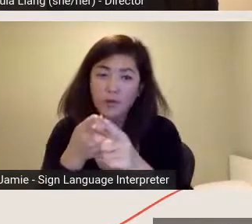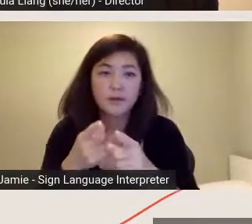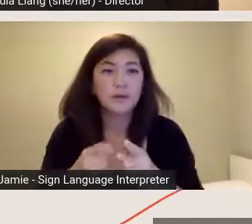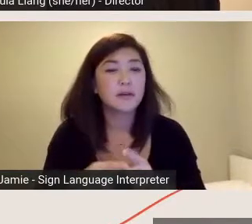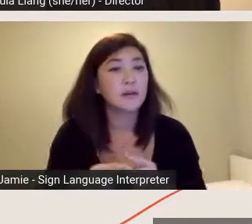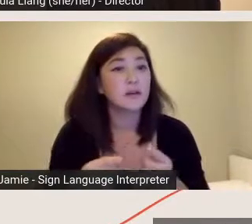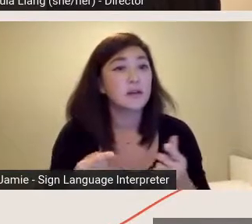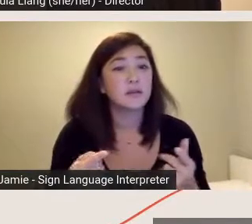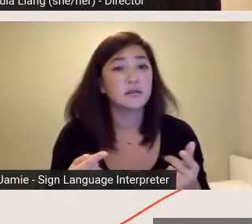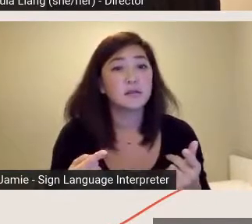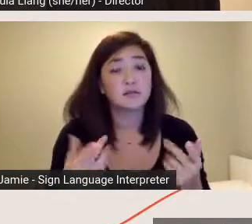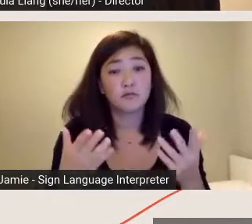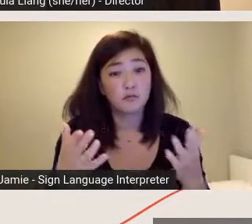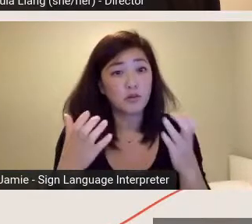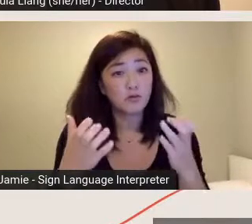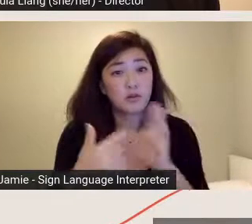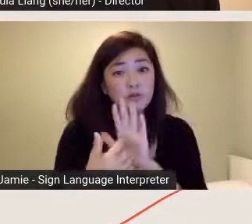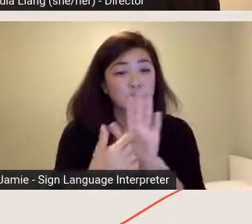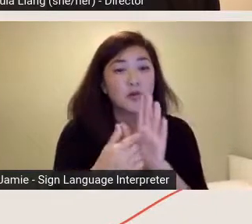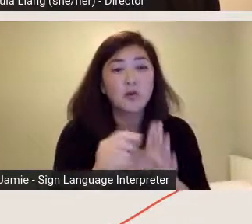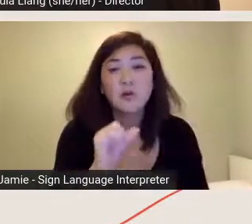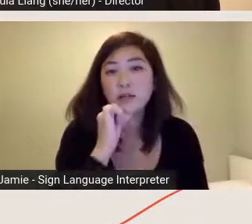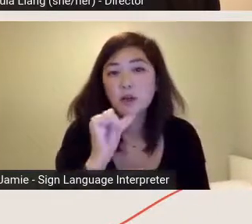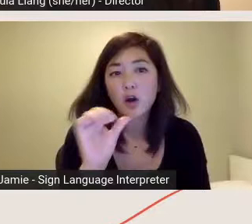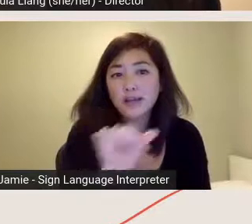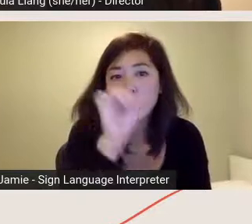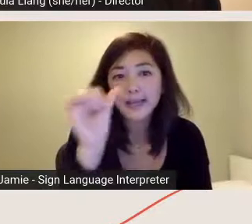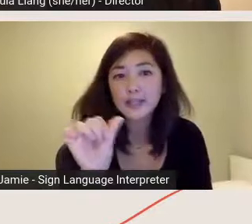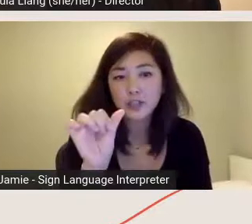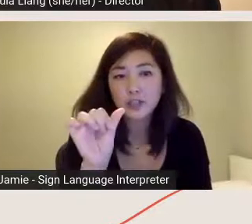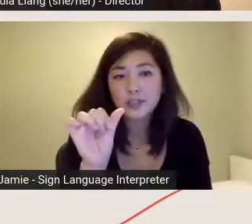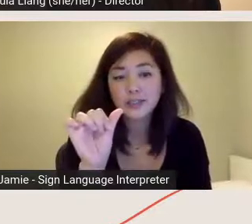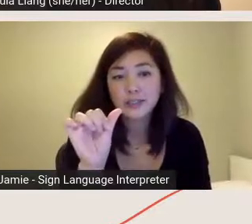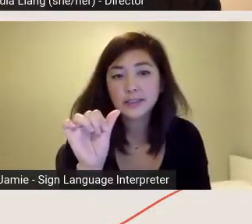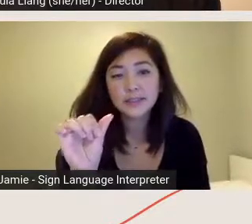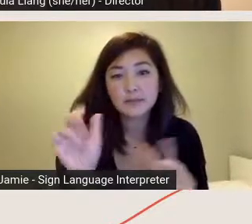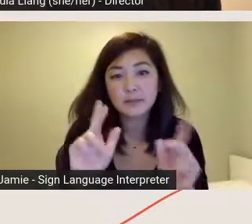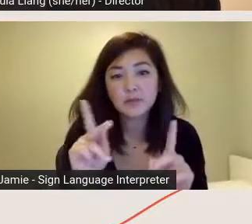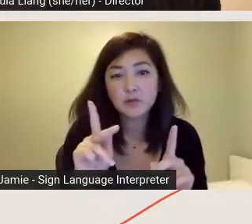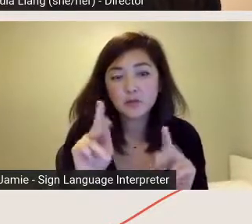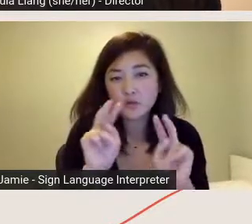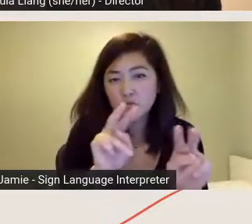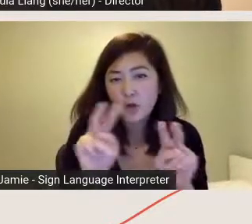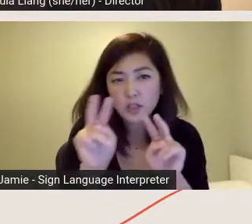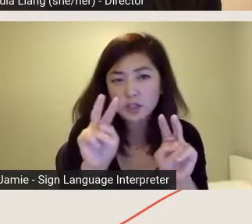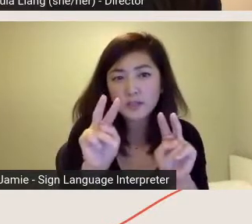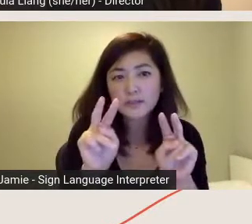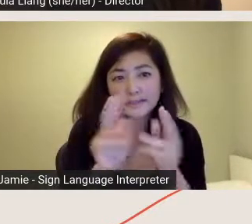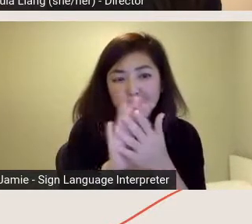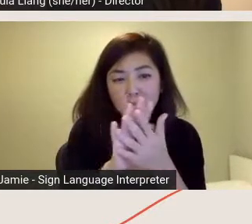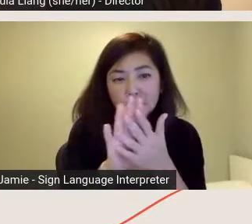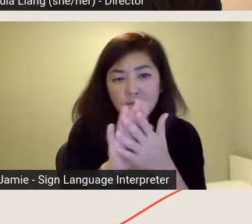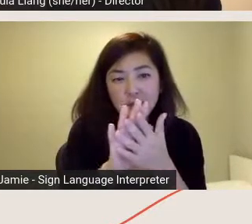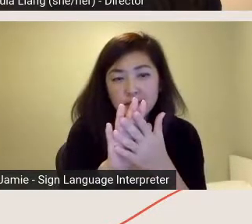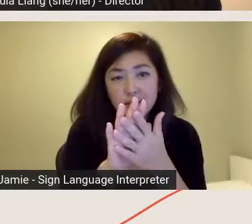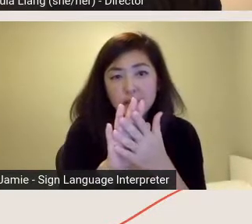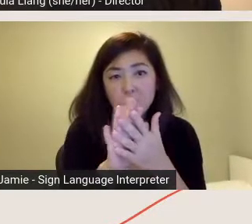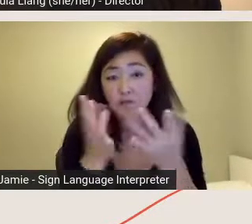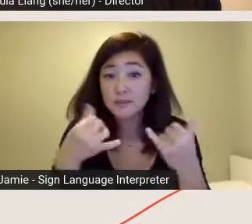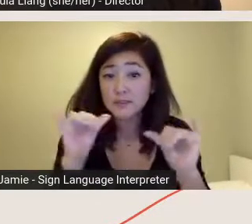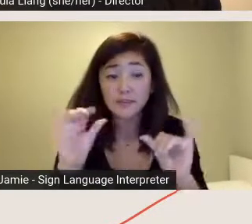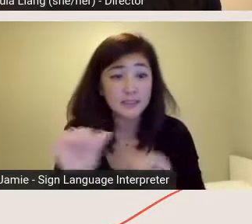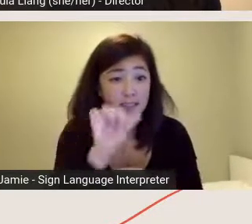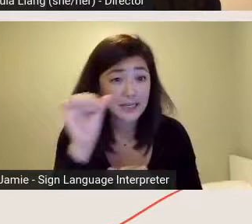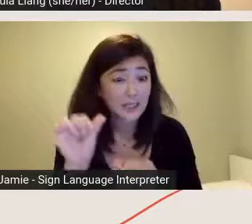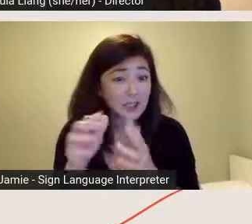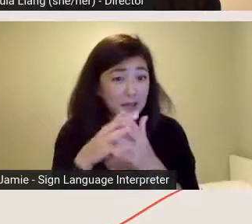non-Asian audiences when making the film. Michelle and I, you know, really saw it in the footage that this is, you know, we are still Asian American community in